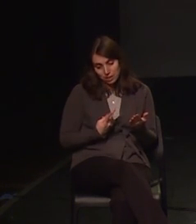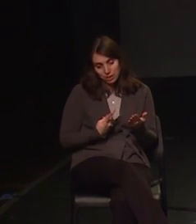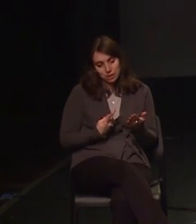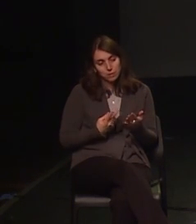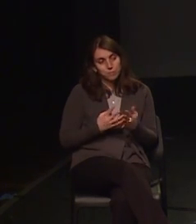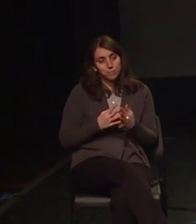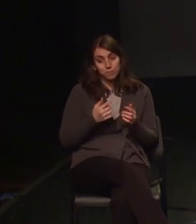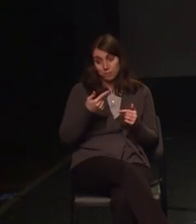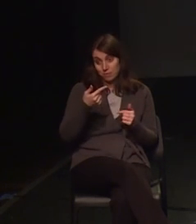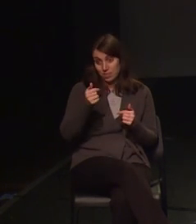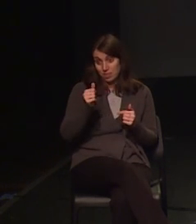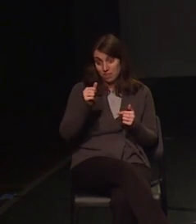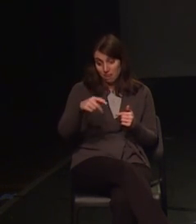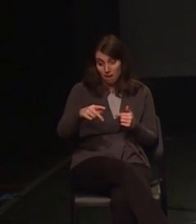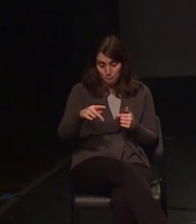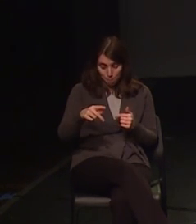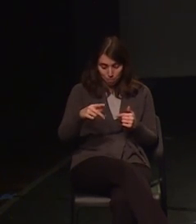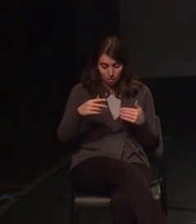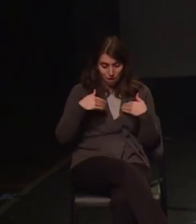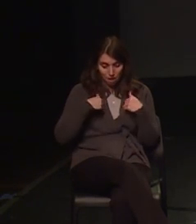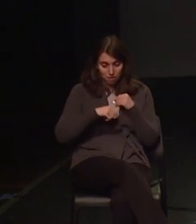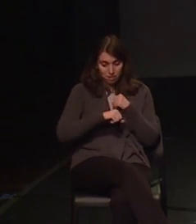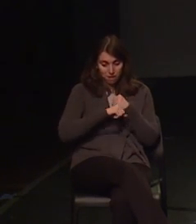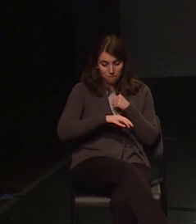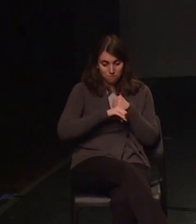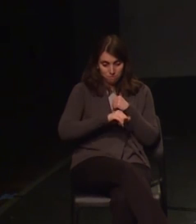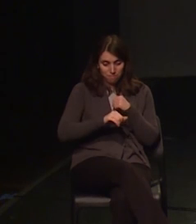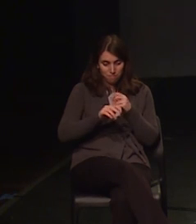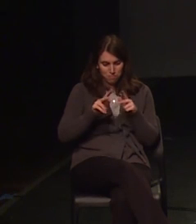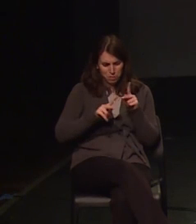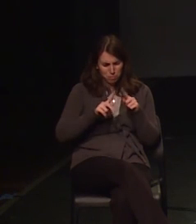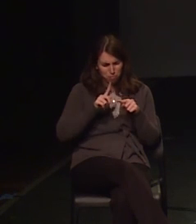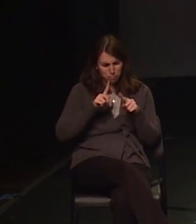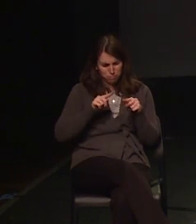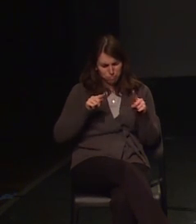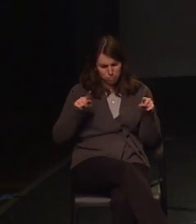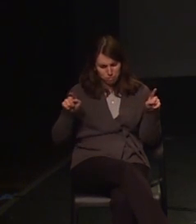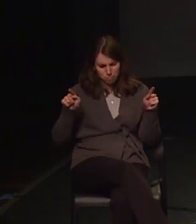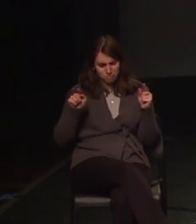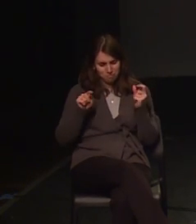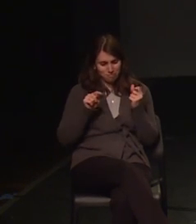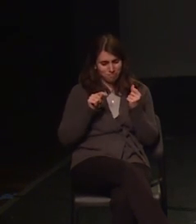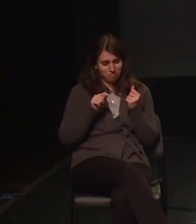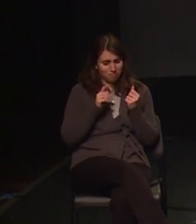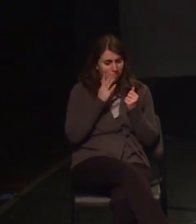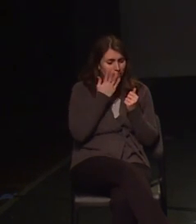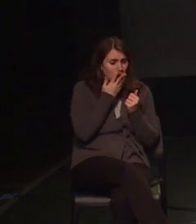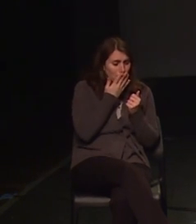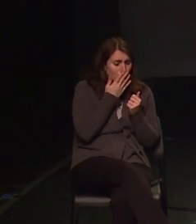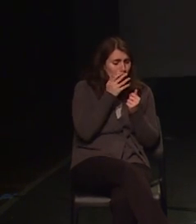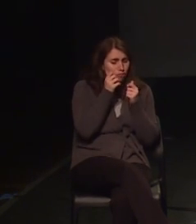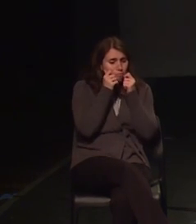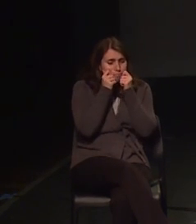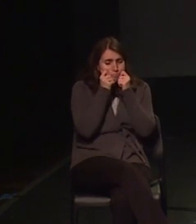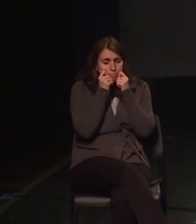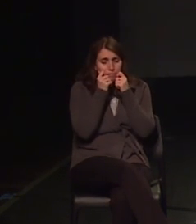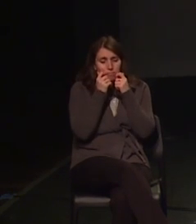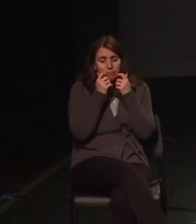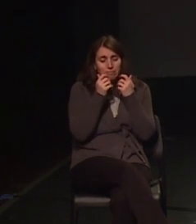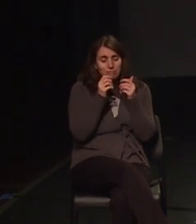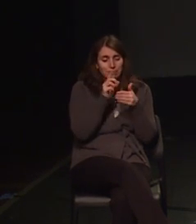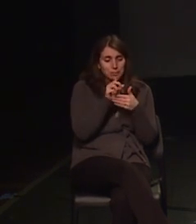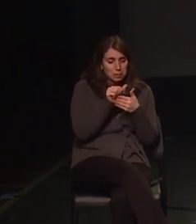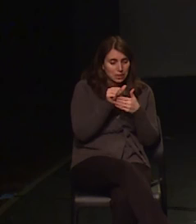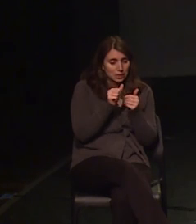actually had ads with people of all colors, stripes, with disabilities, not